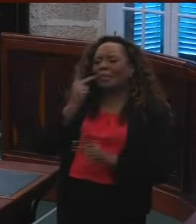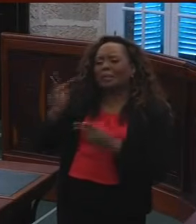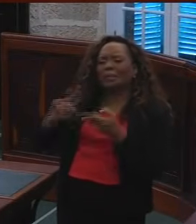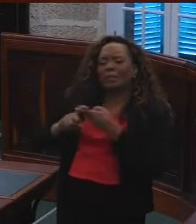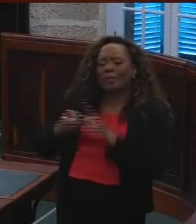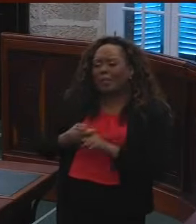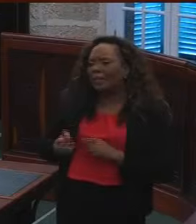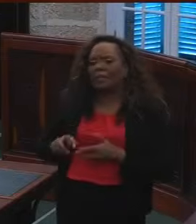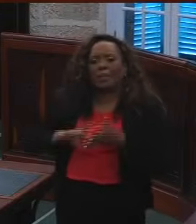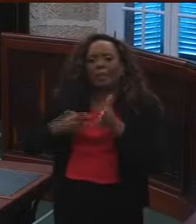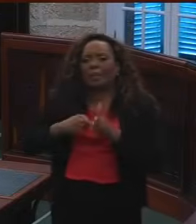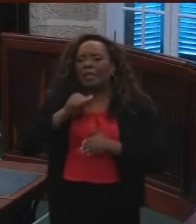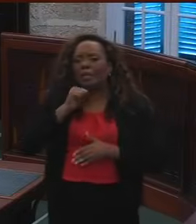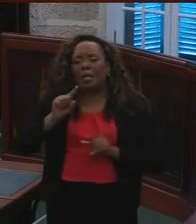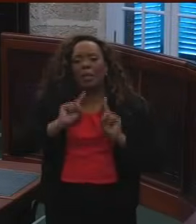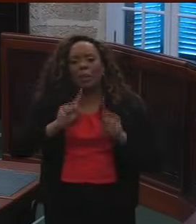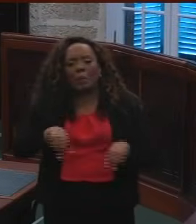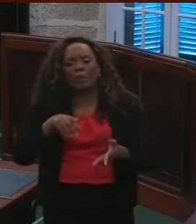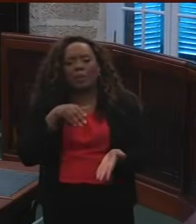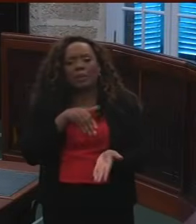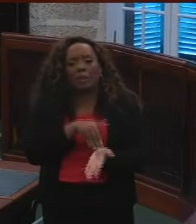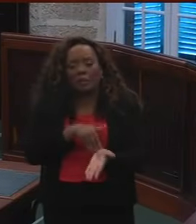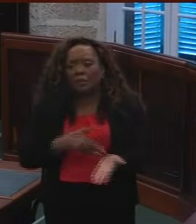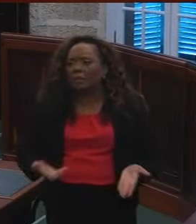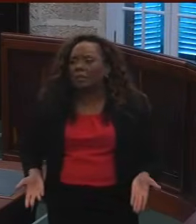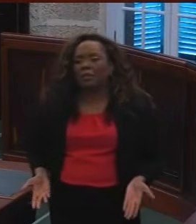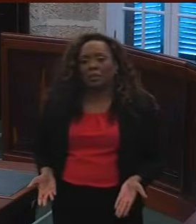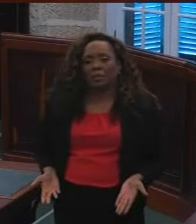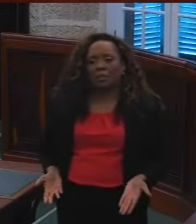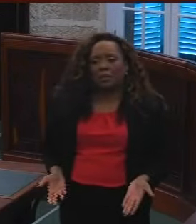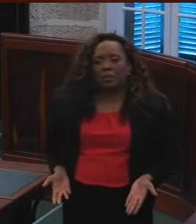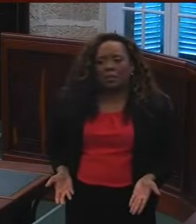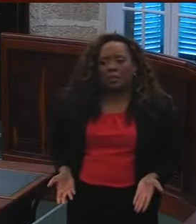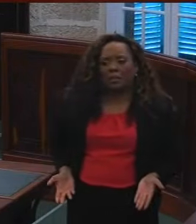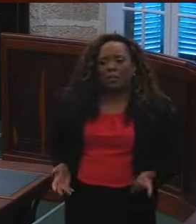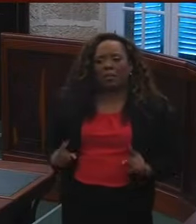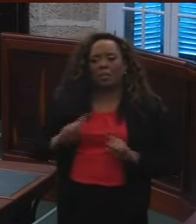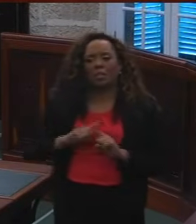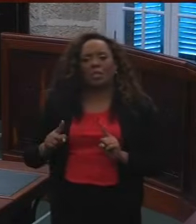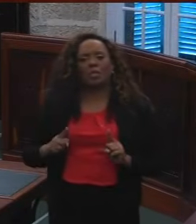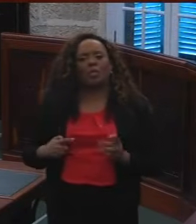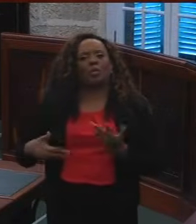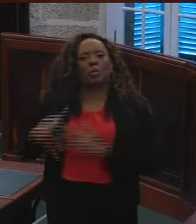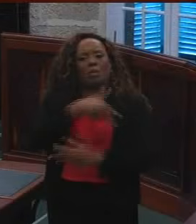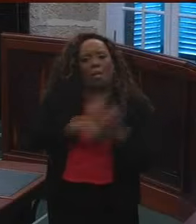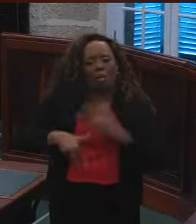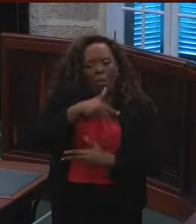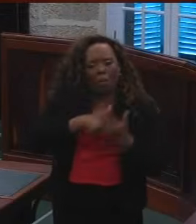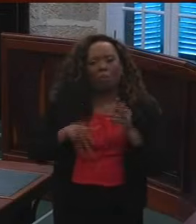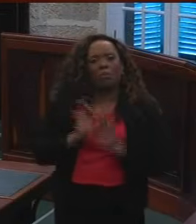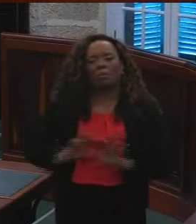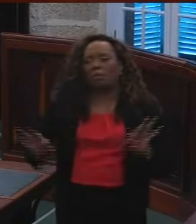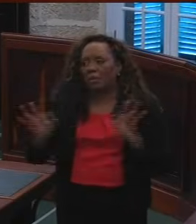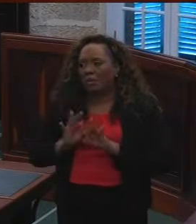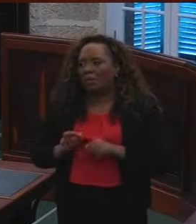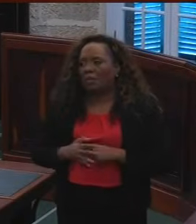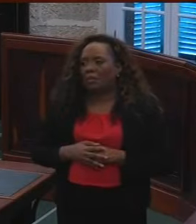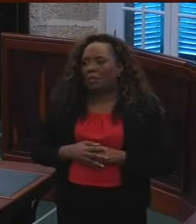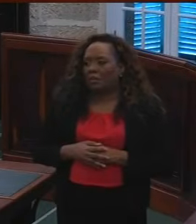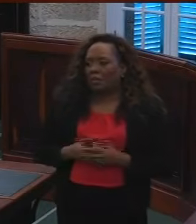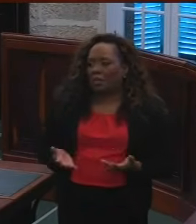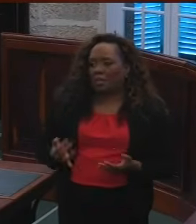already said that that social relationship is important, Mr. Speaker, sir. If the crossings are